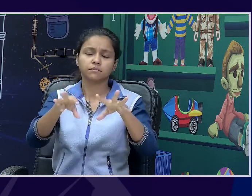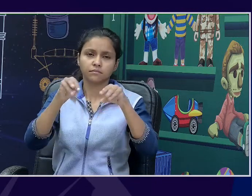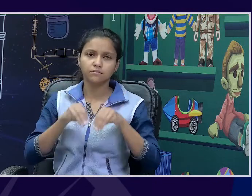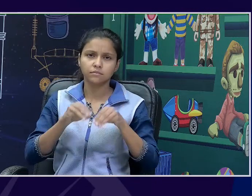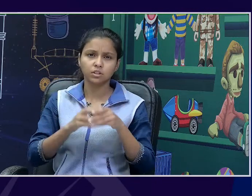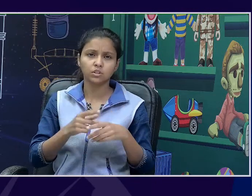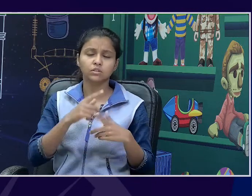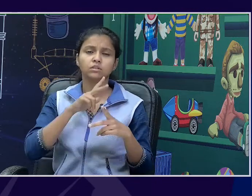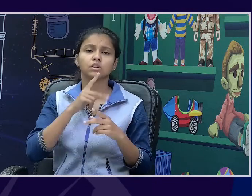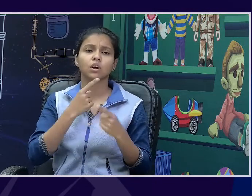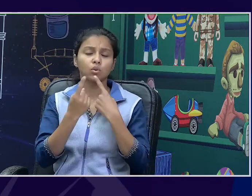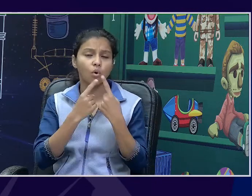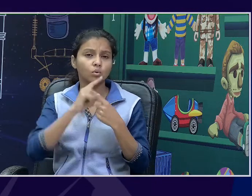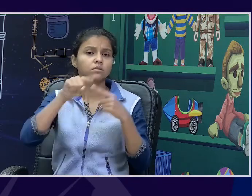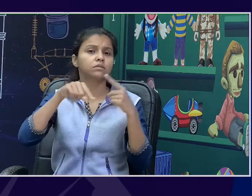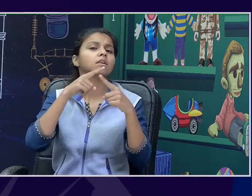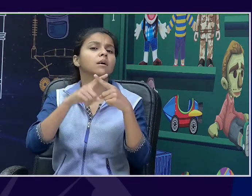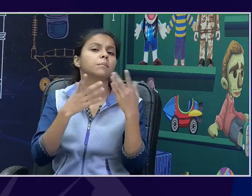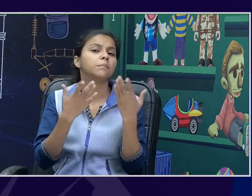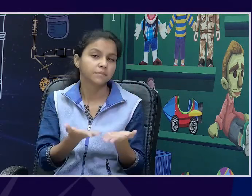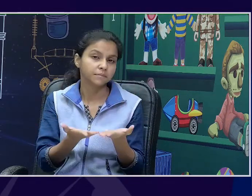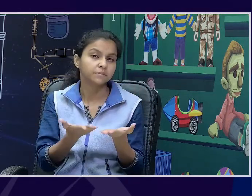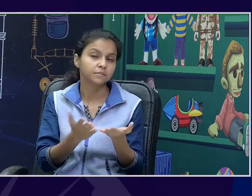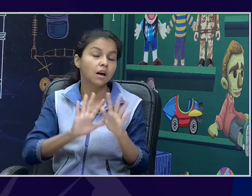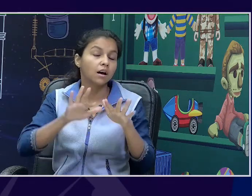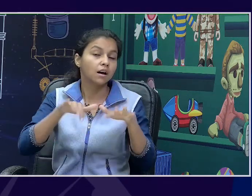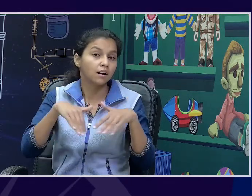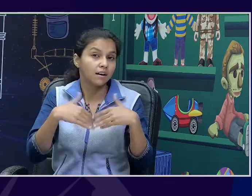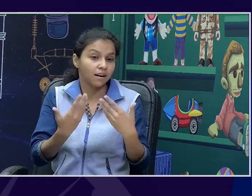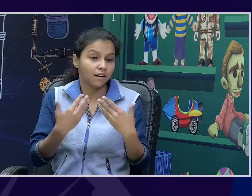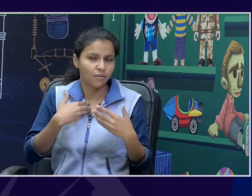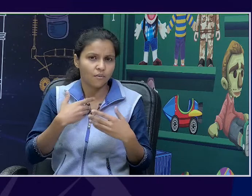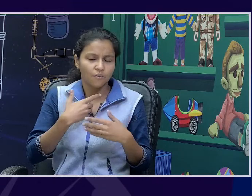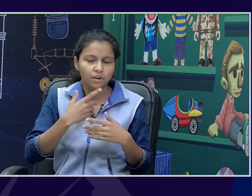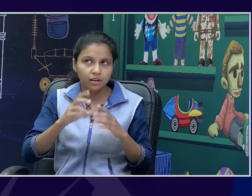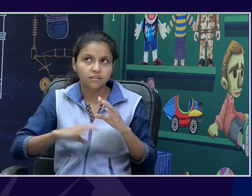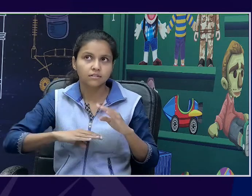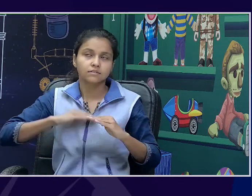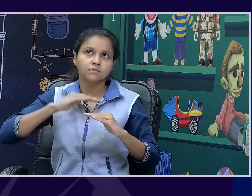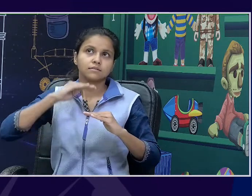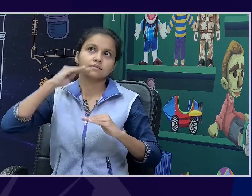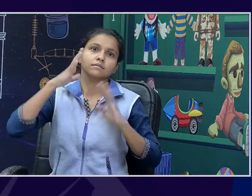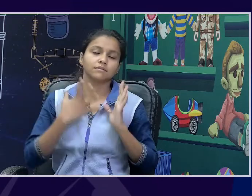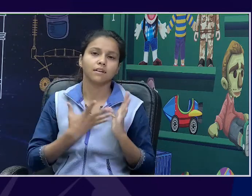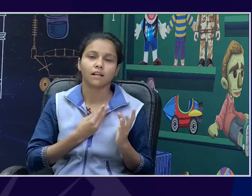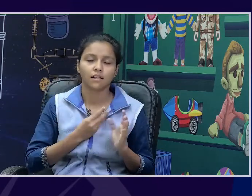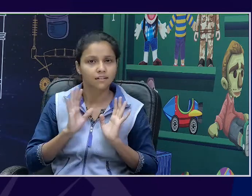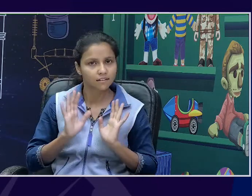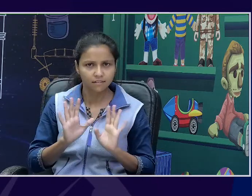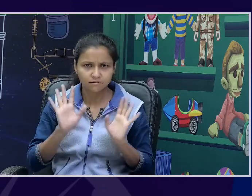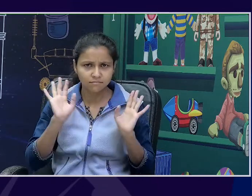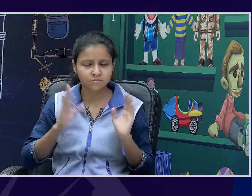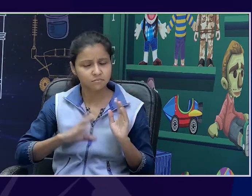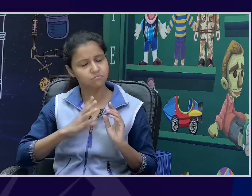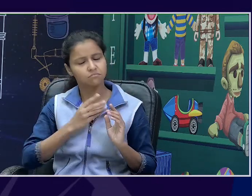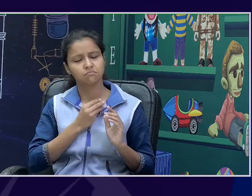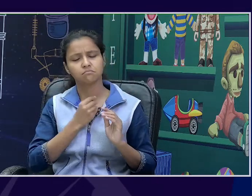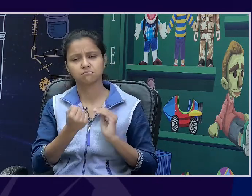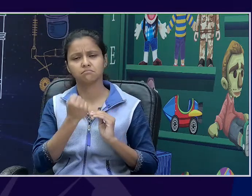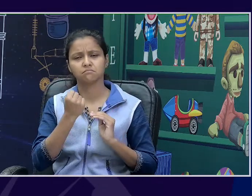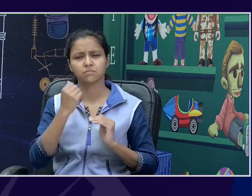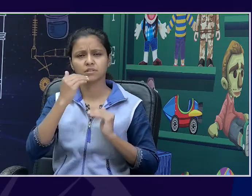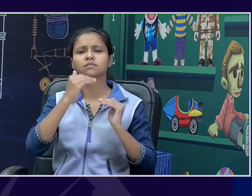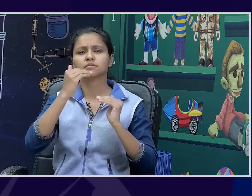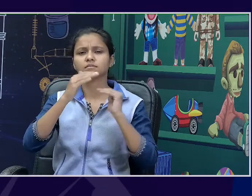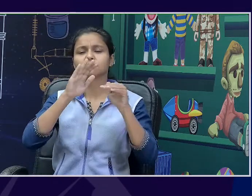book talks about how we can overcome our fear, how we will be able to